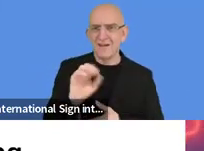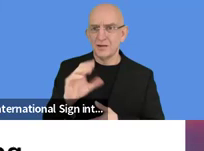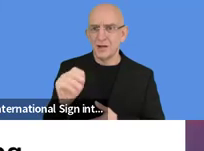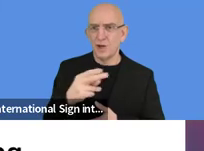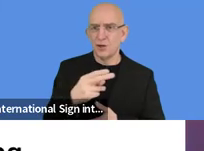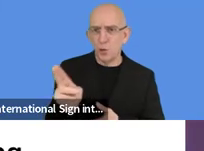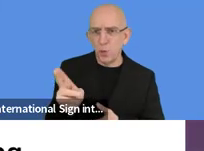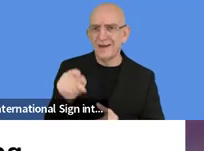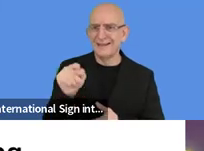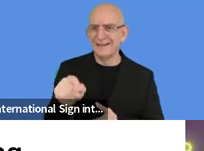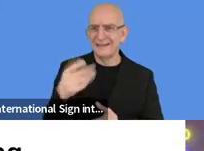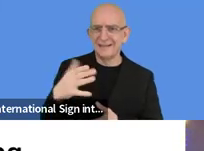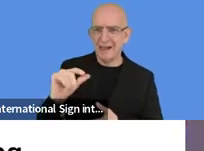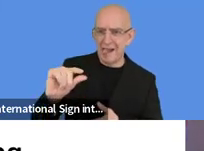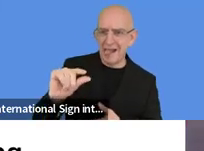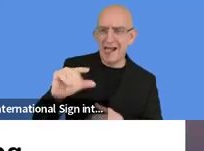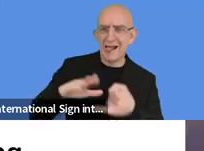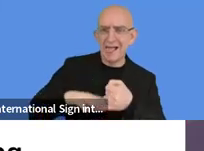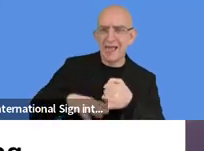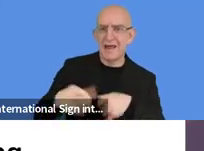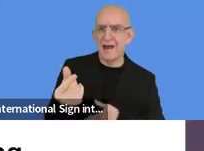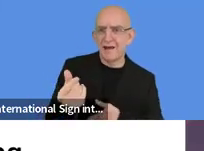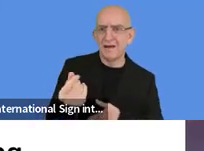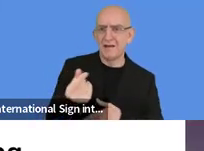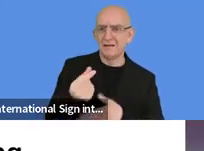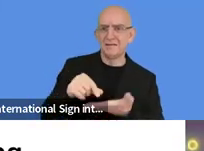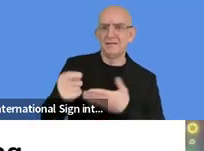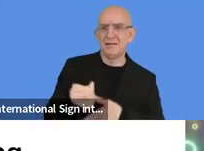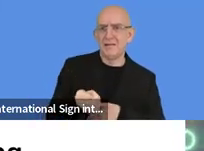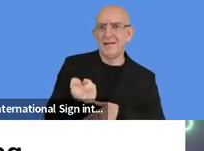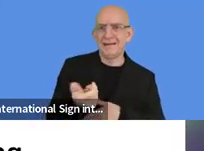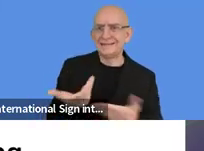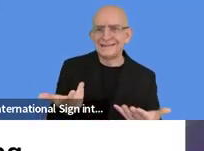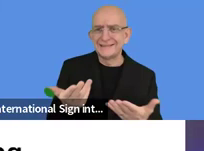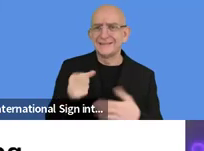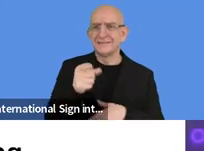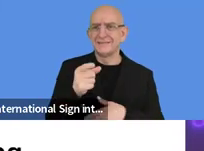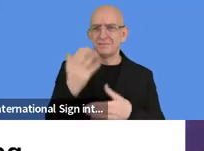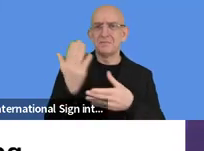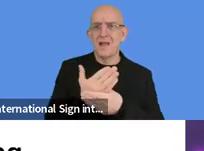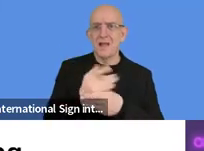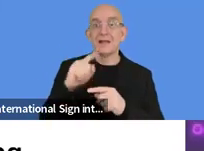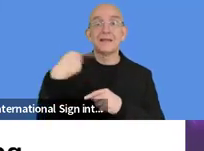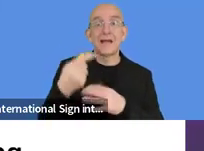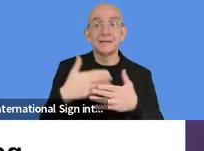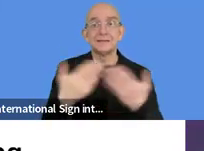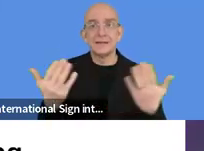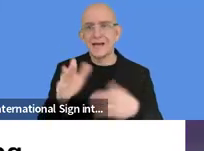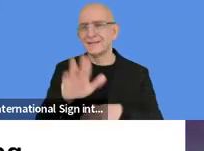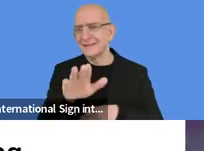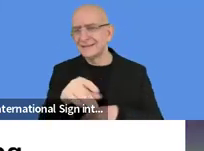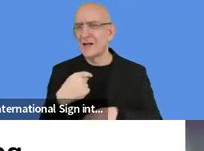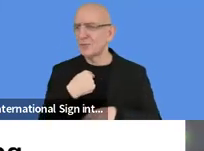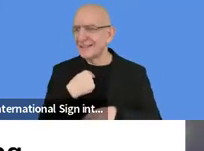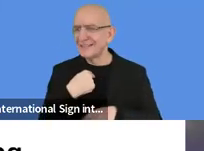incredibly low price. And then sure enough, the bank came back to us the next day and said, actually, we're looking for someone who is a little